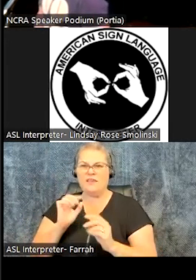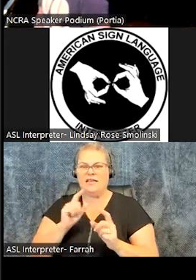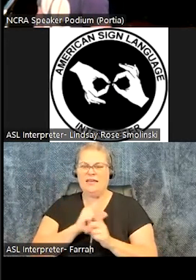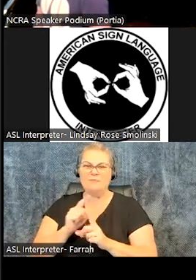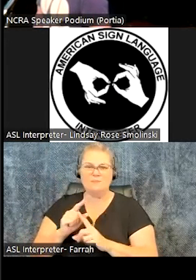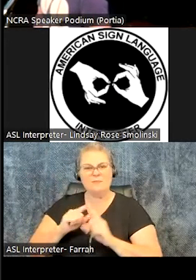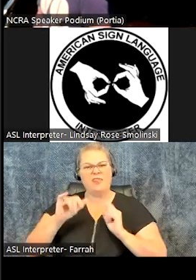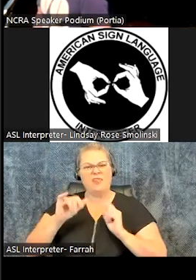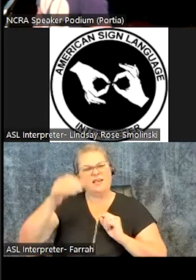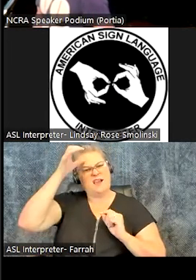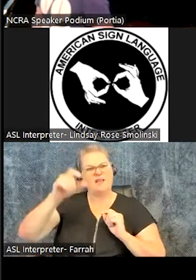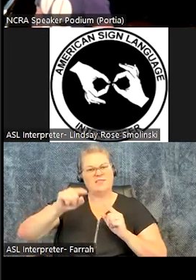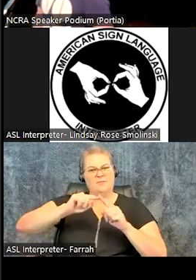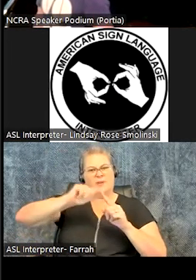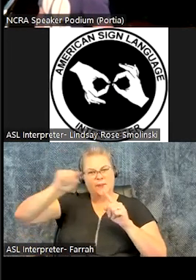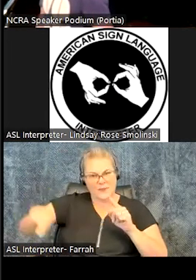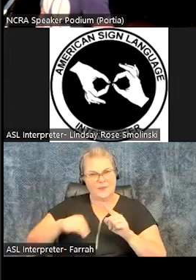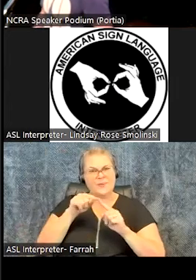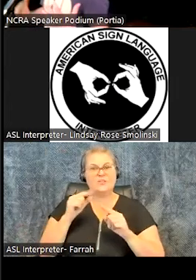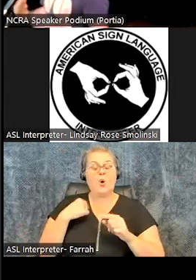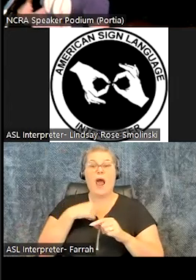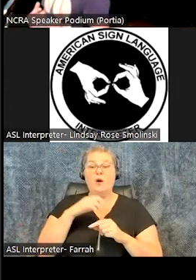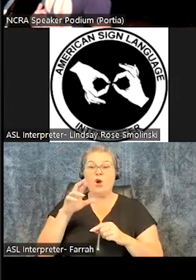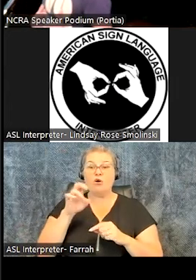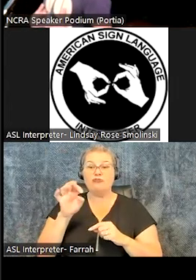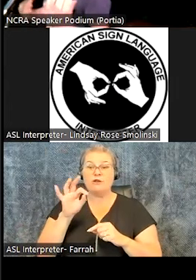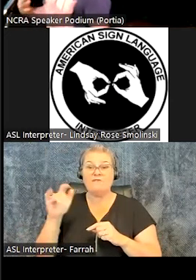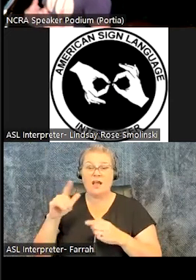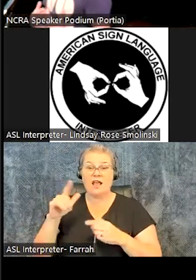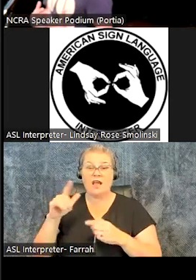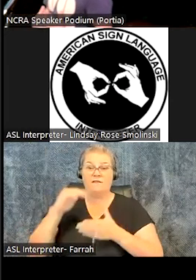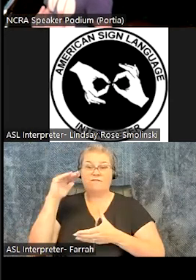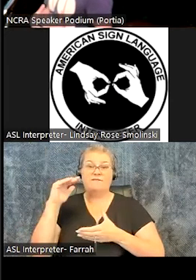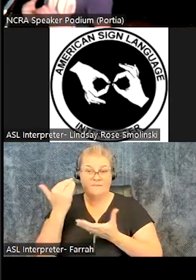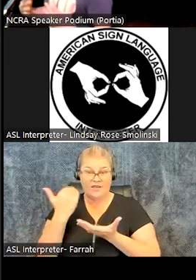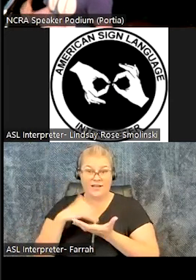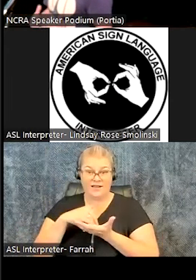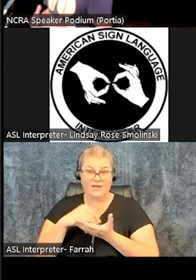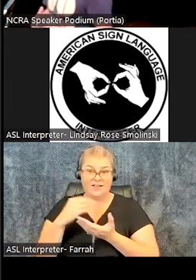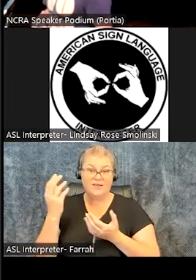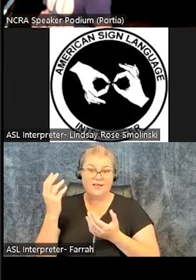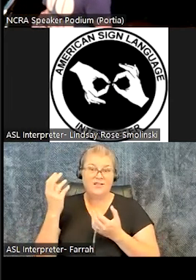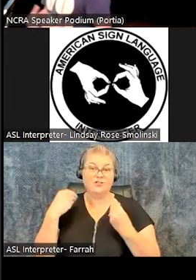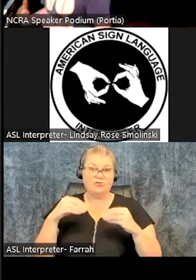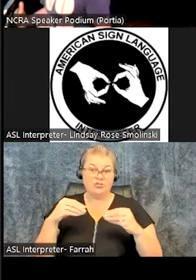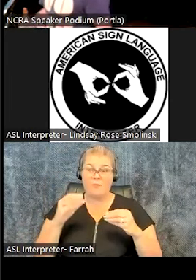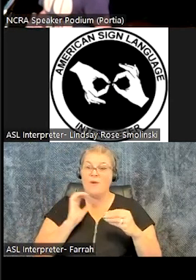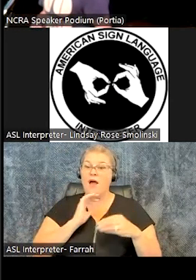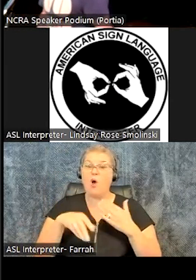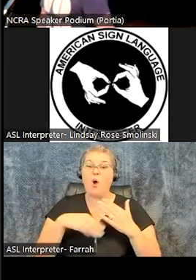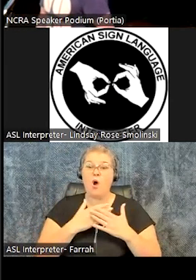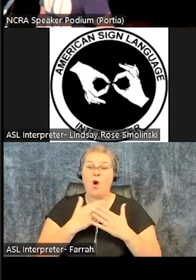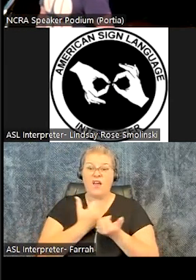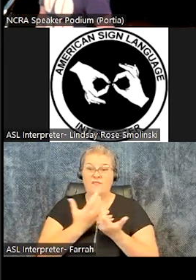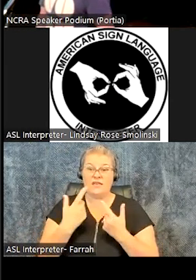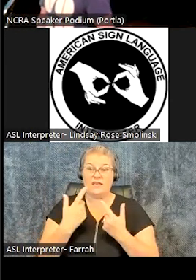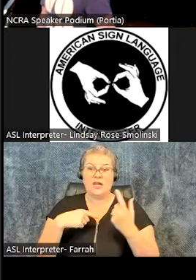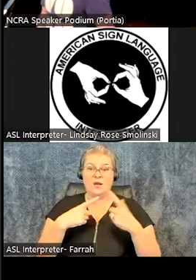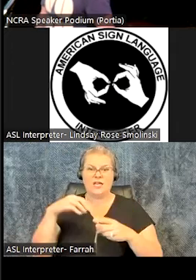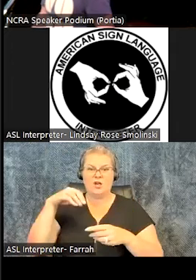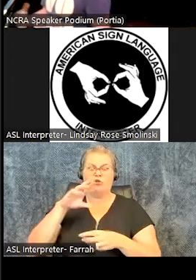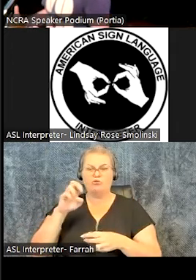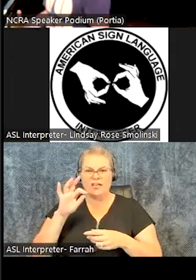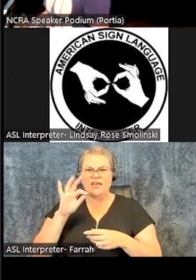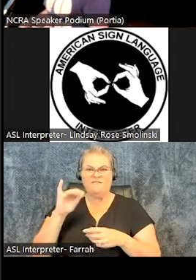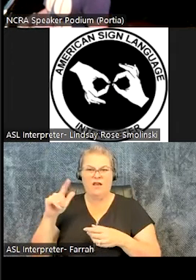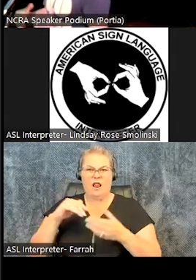concept. So at our refill shop, volumetrically, the overwhelming majority of all of our product comes in refillable containers. So